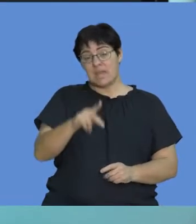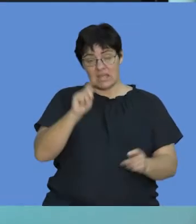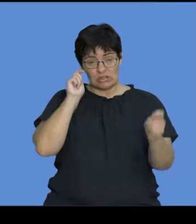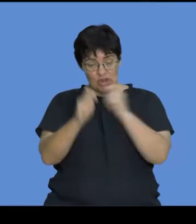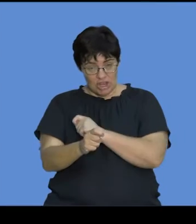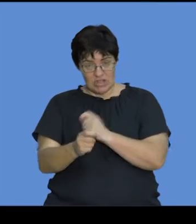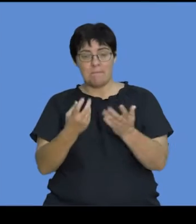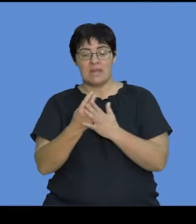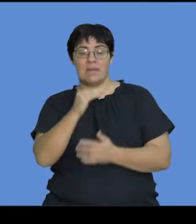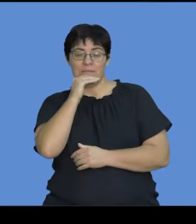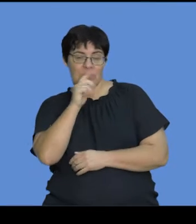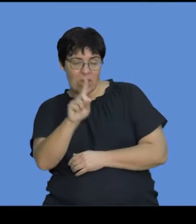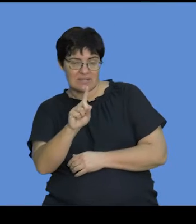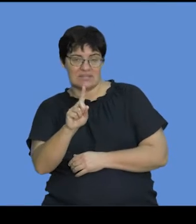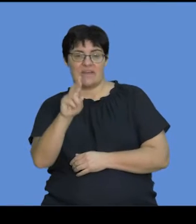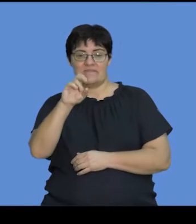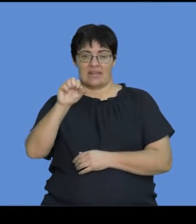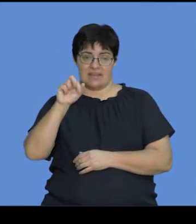direction, which